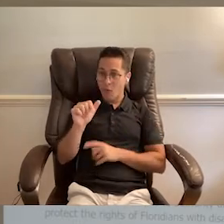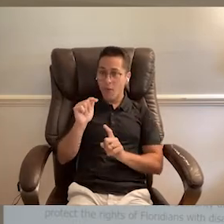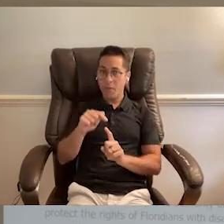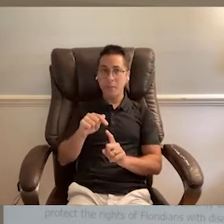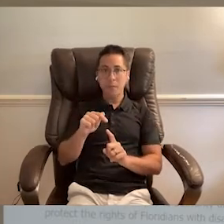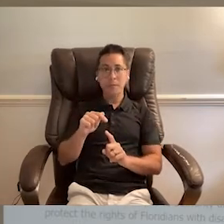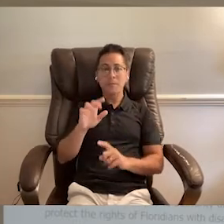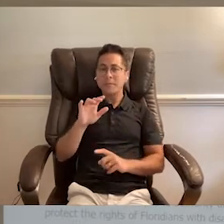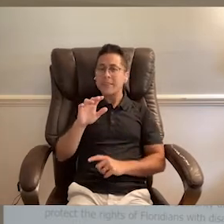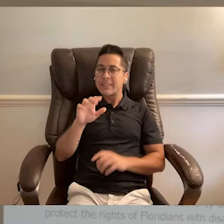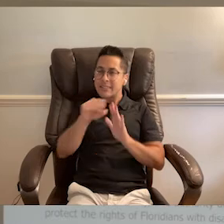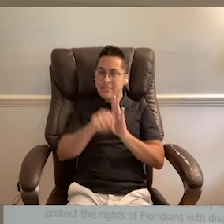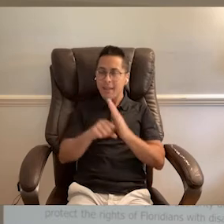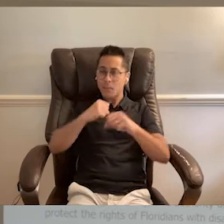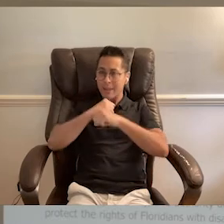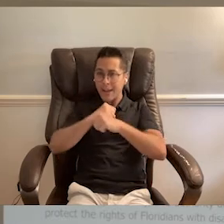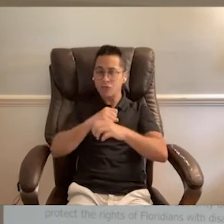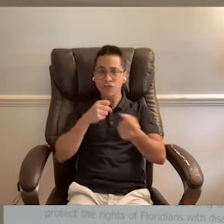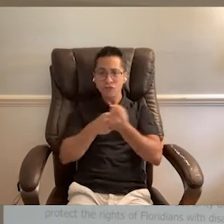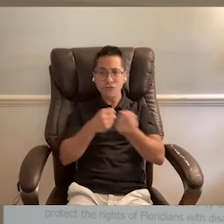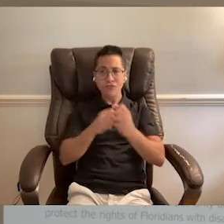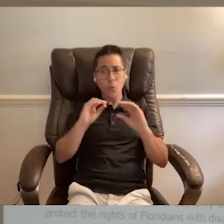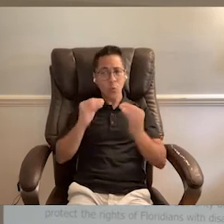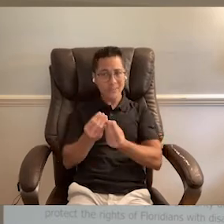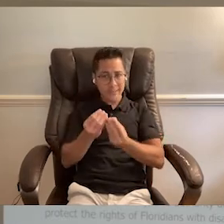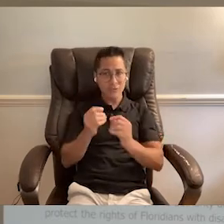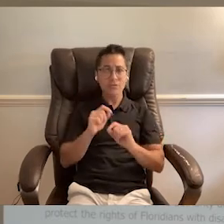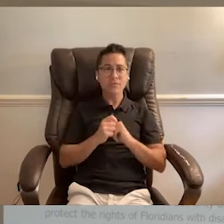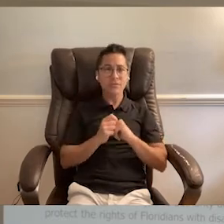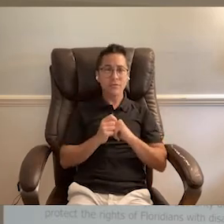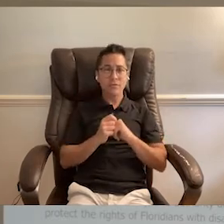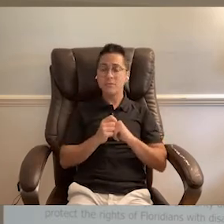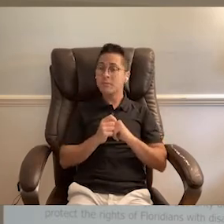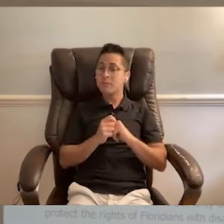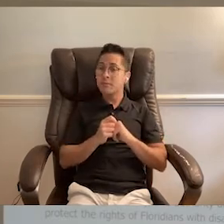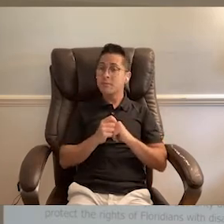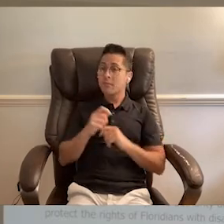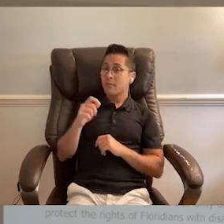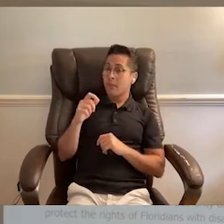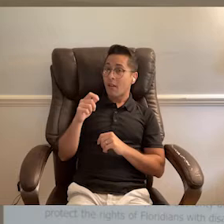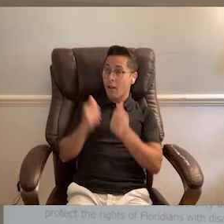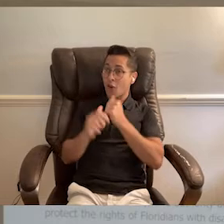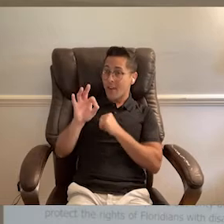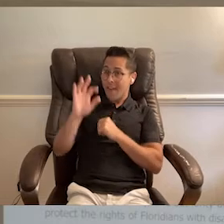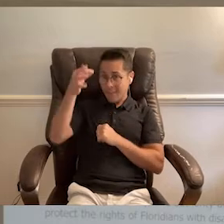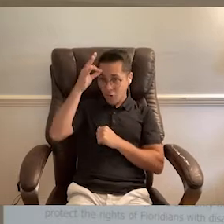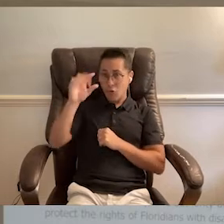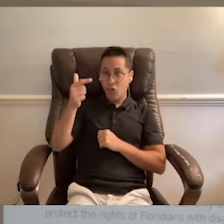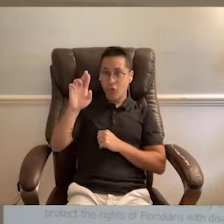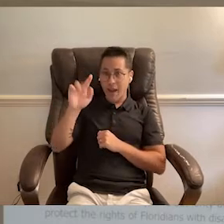protection and advocacy organization. We are funded under 9 federal grants, so depending on what the disability